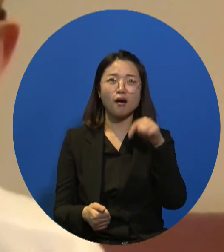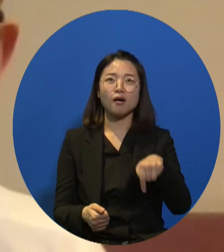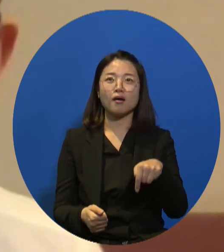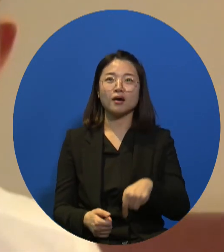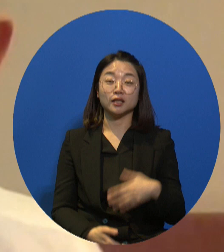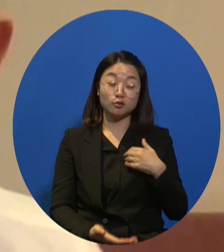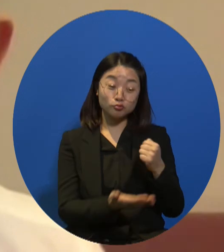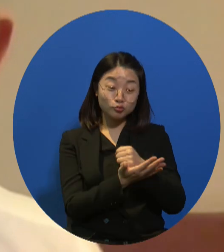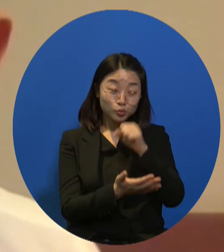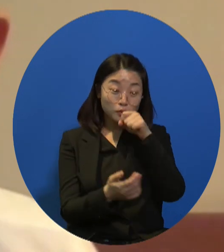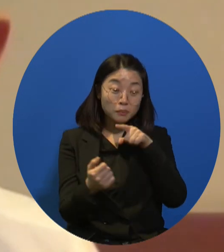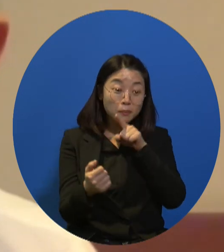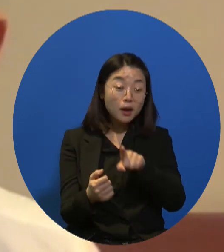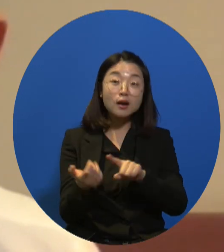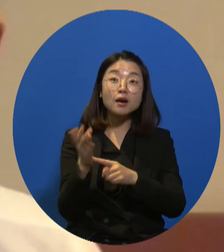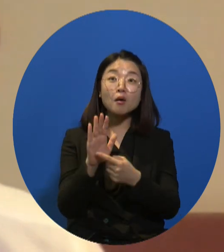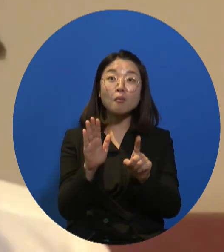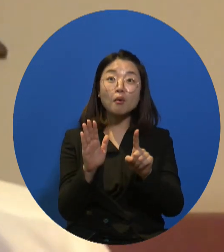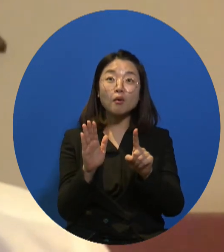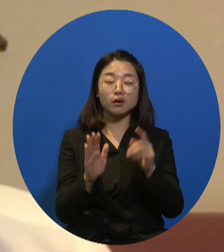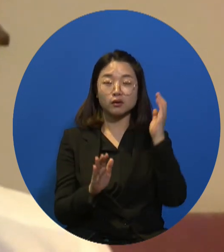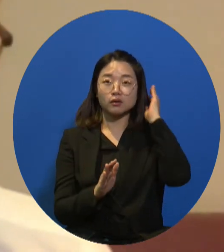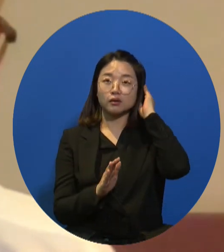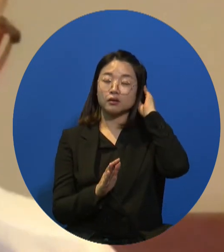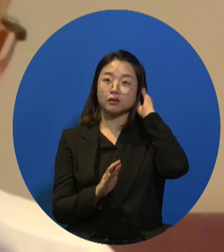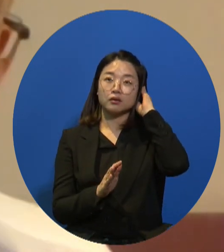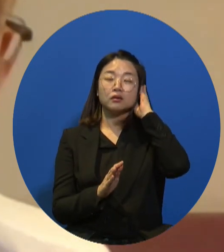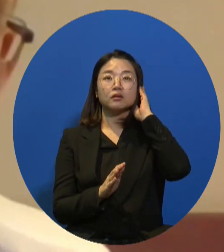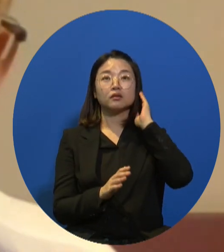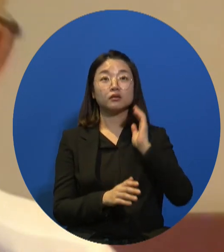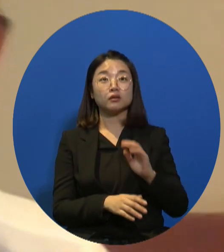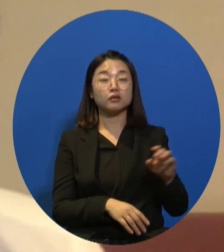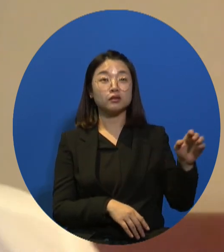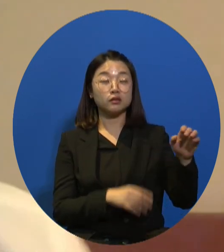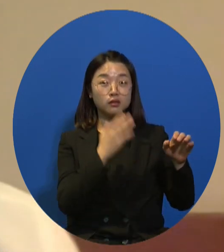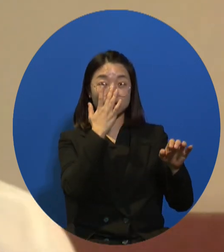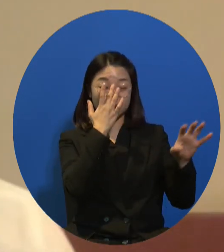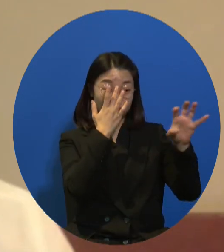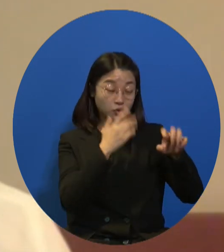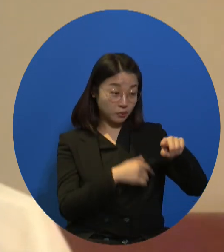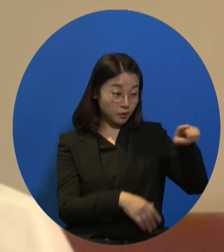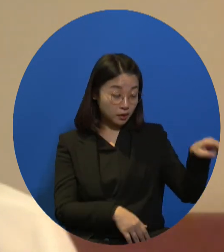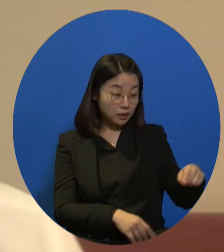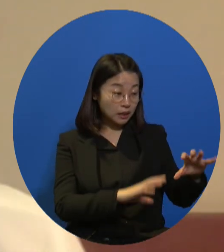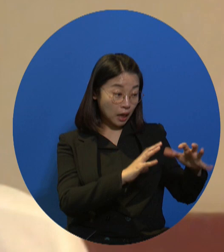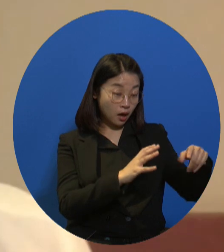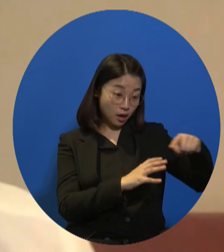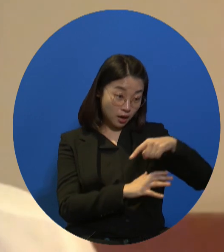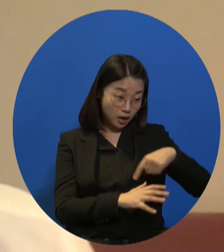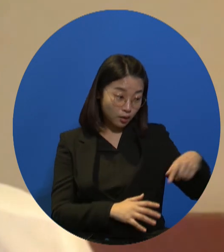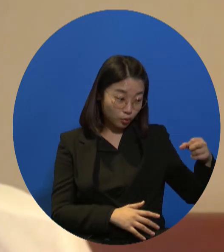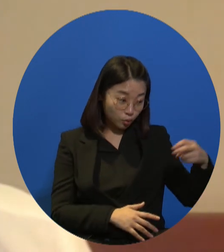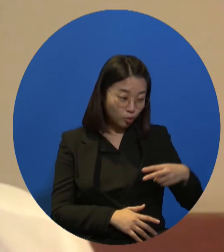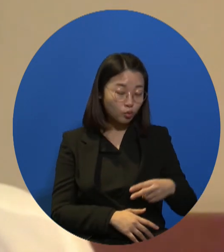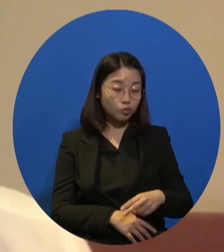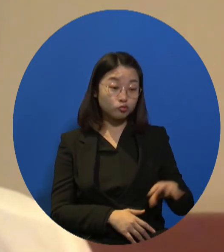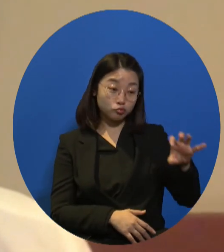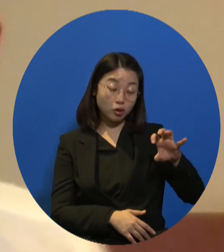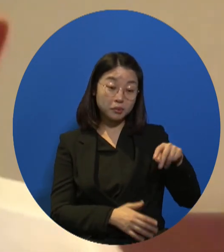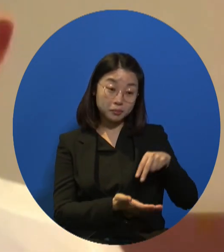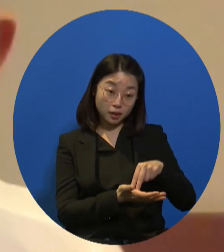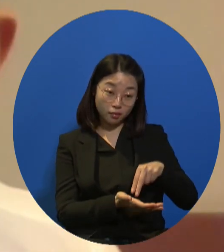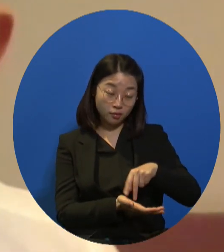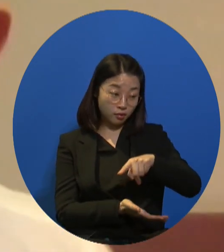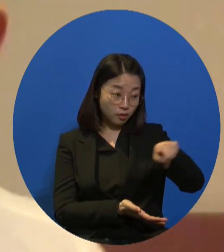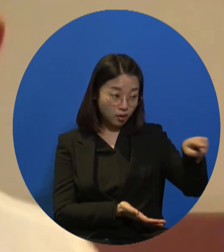number of domestic regional complaints mechanisms that we can use, including at the European Court of Human Rights, the European